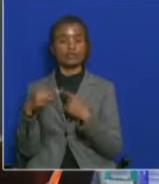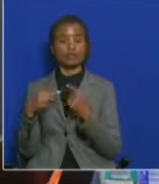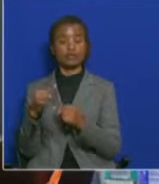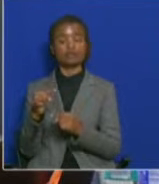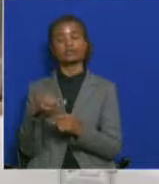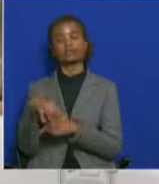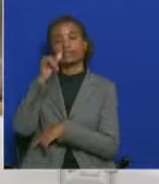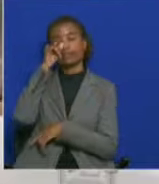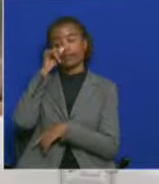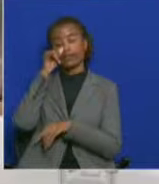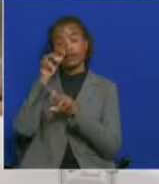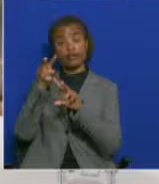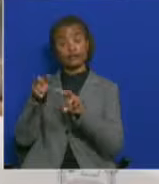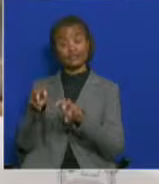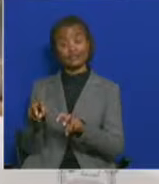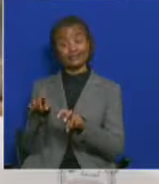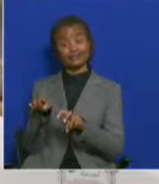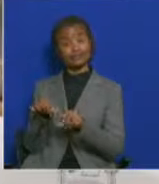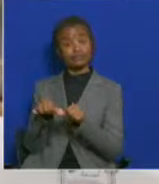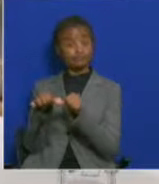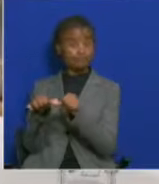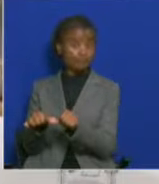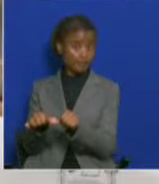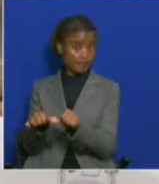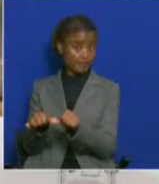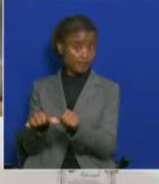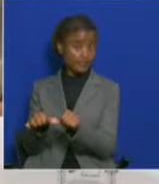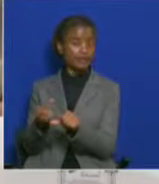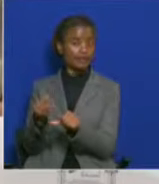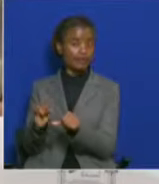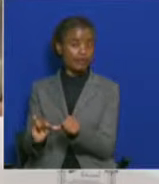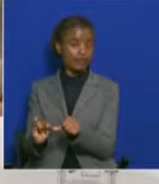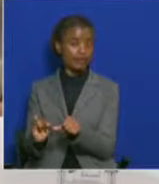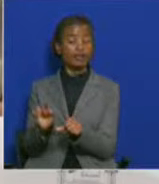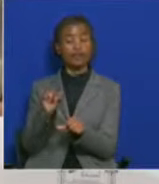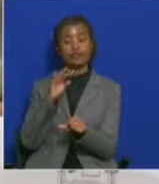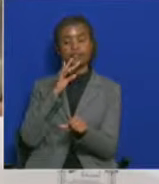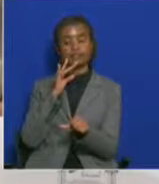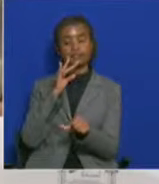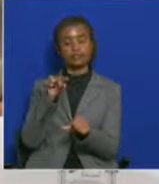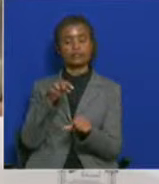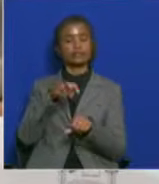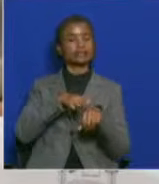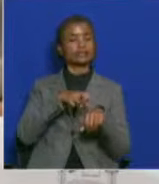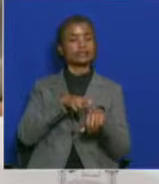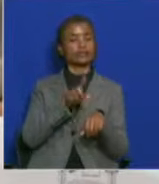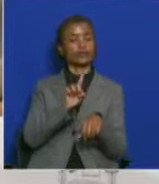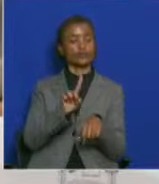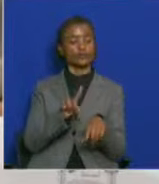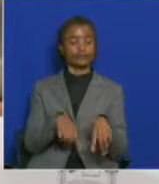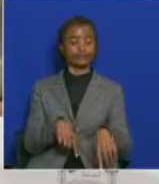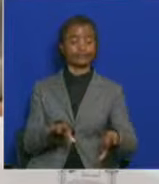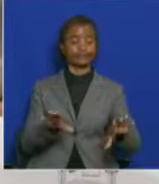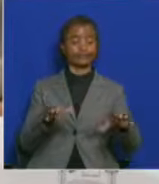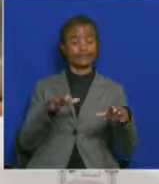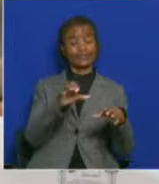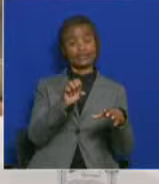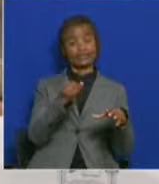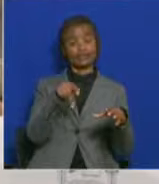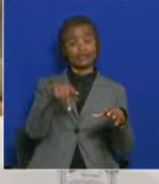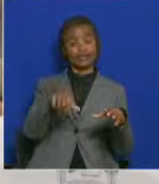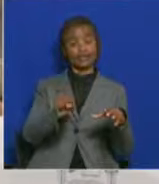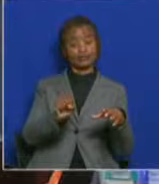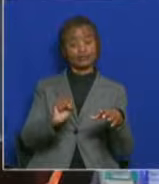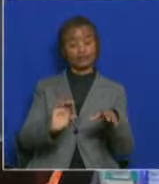and it will require us to traverse contents of SAPS dockets which we cannot disclose publicly. It